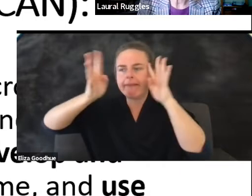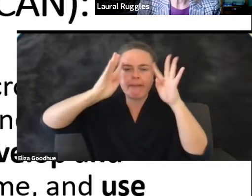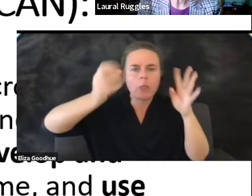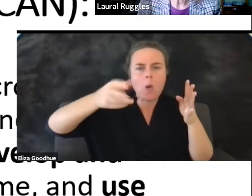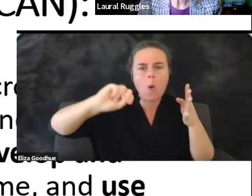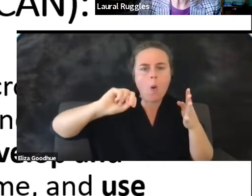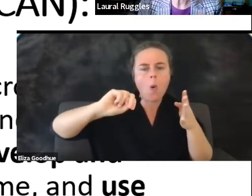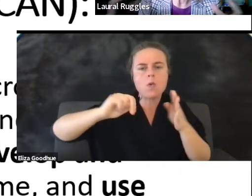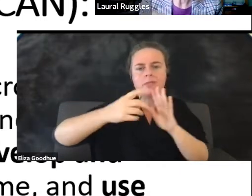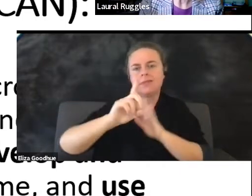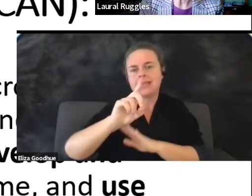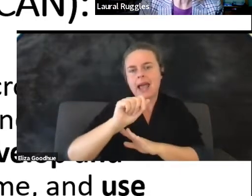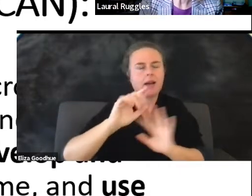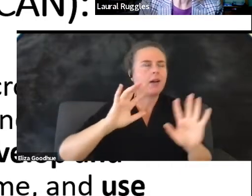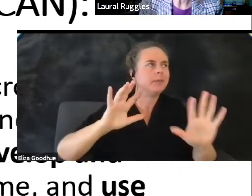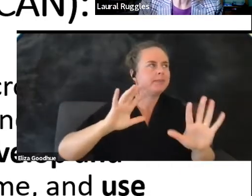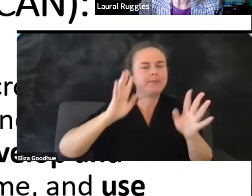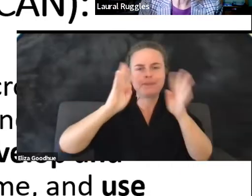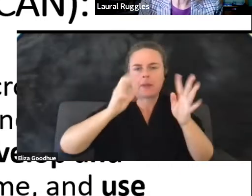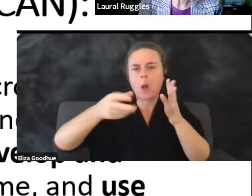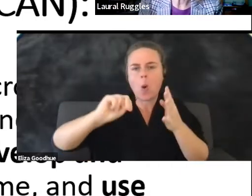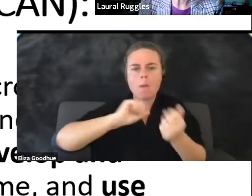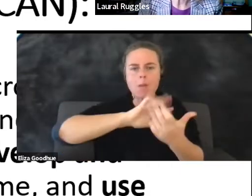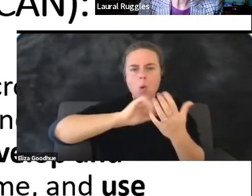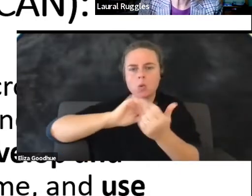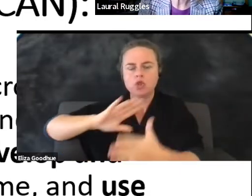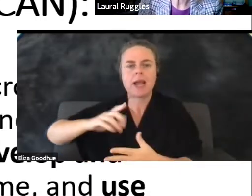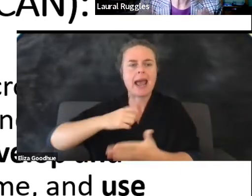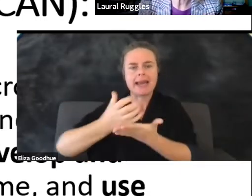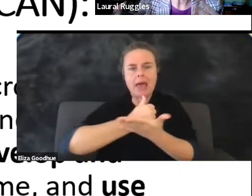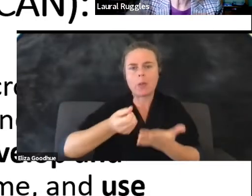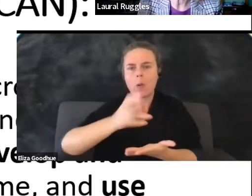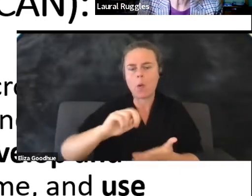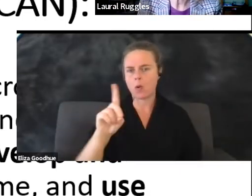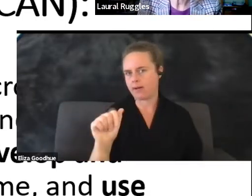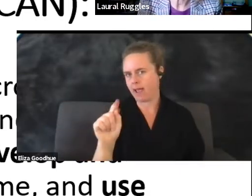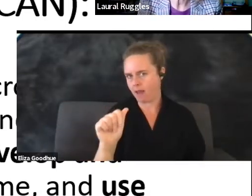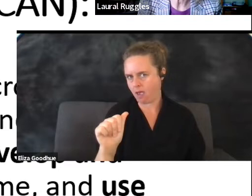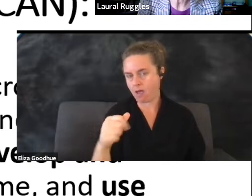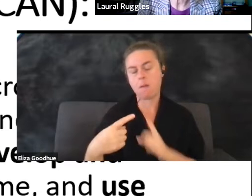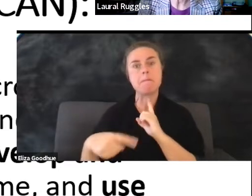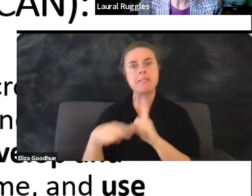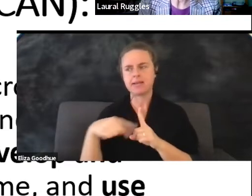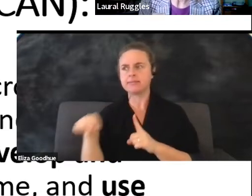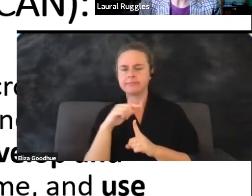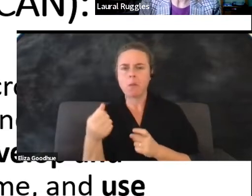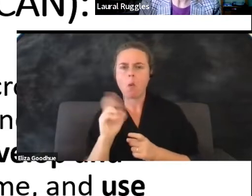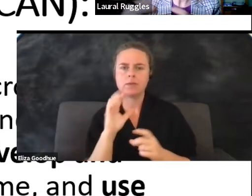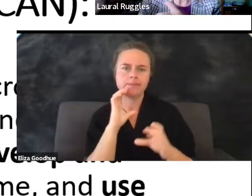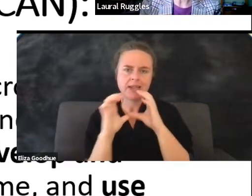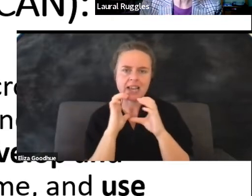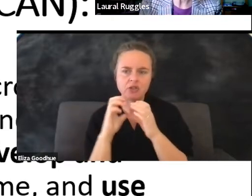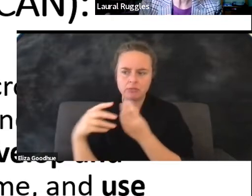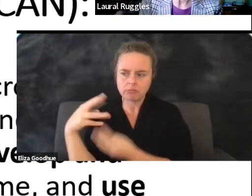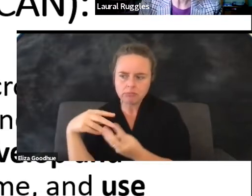They also, within themselves, they do their own work around communicating what they're doing, and also that